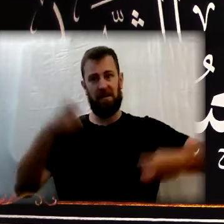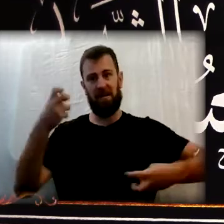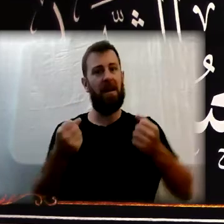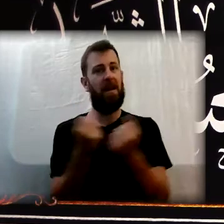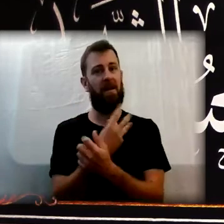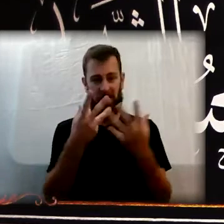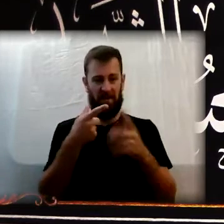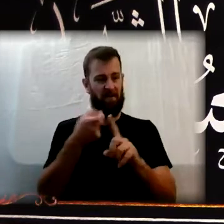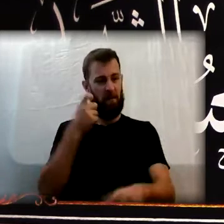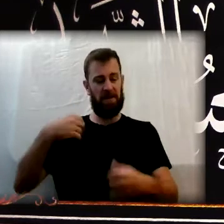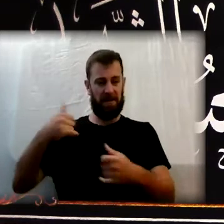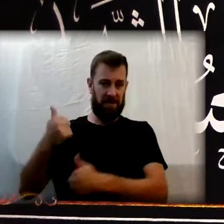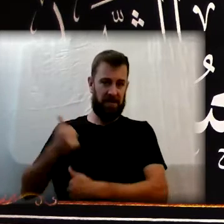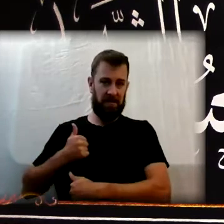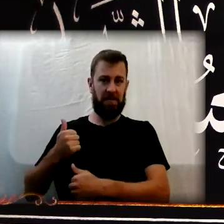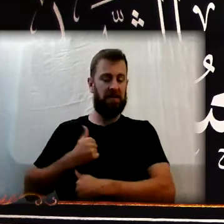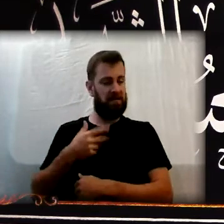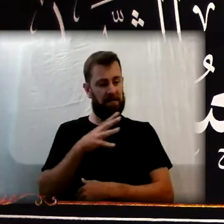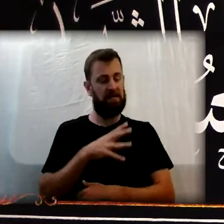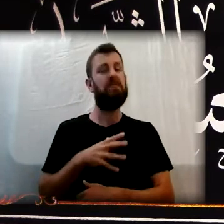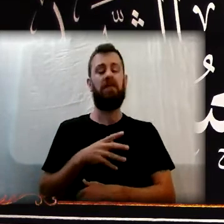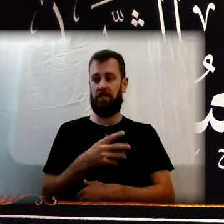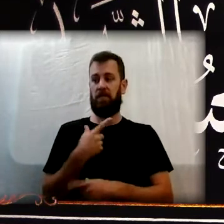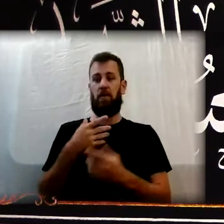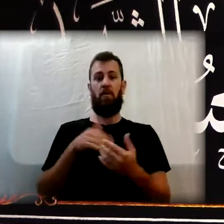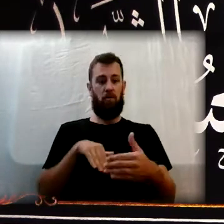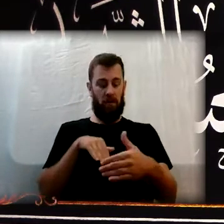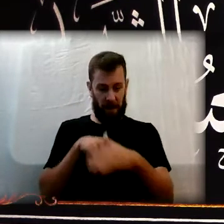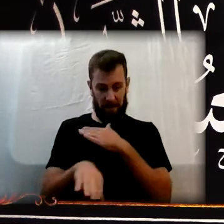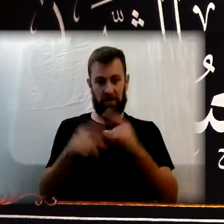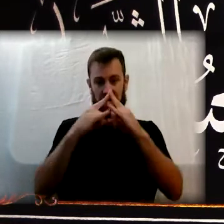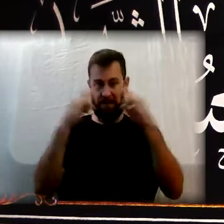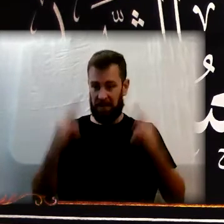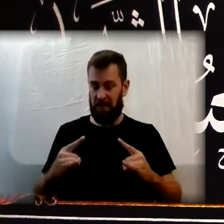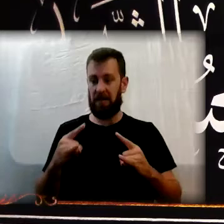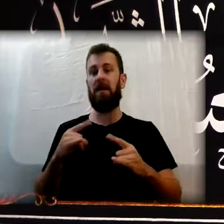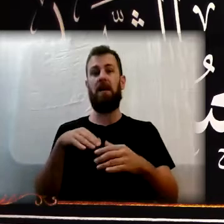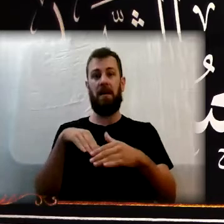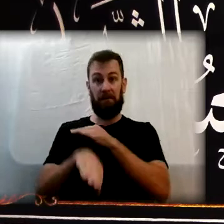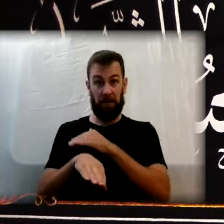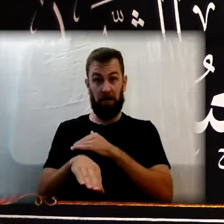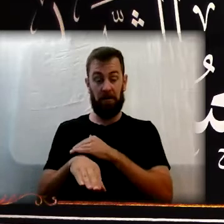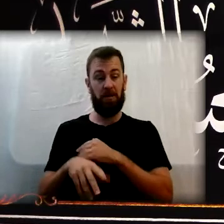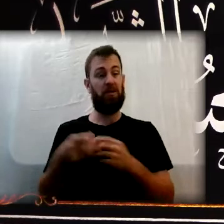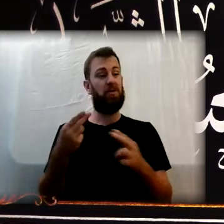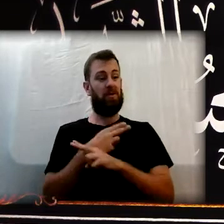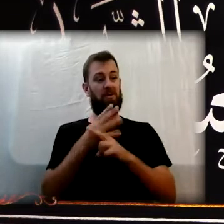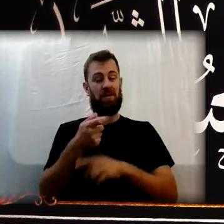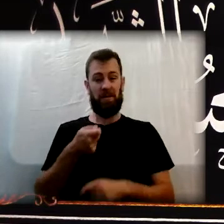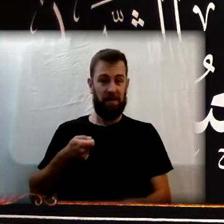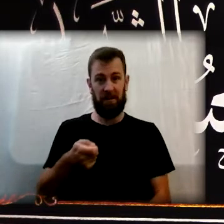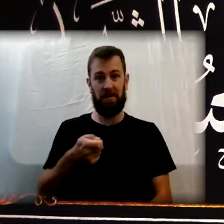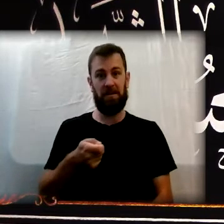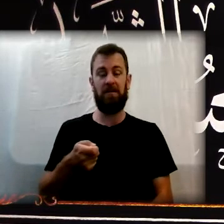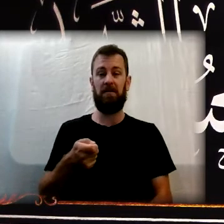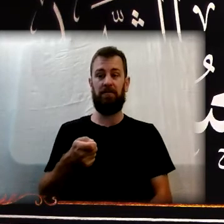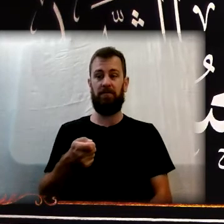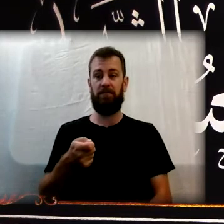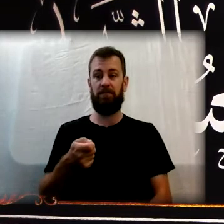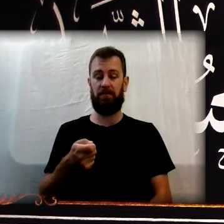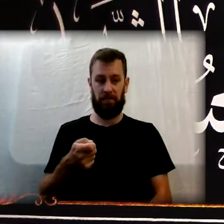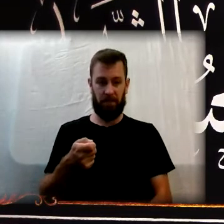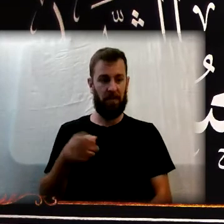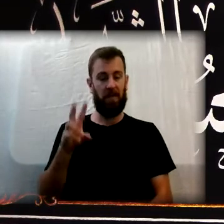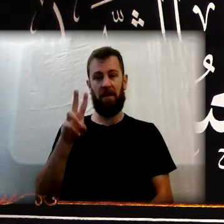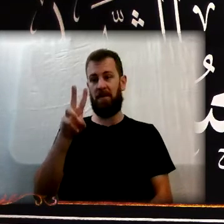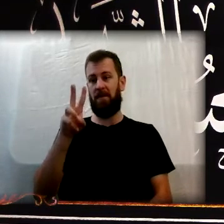tents. As they came towards the tents, they would enter into the tents. They would use their spears to snatch away